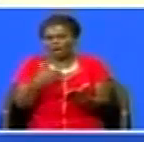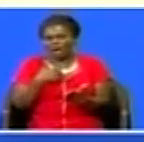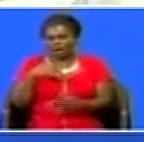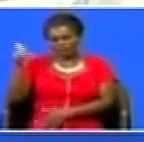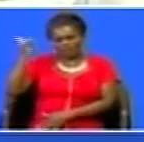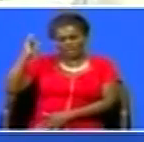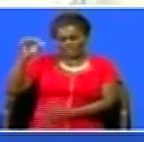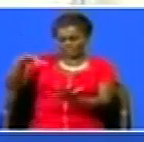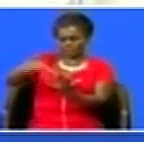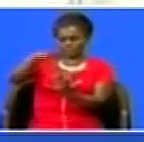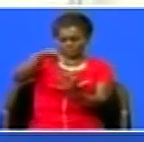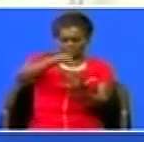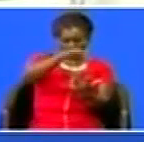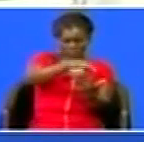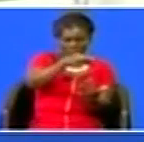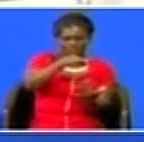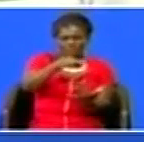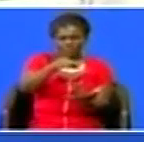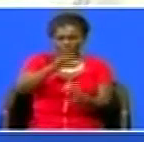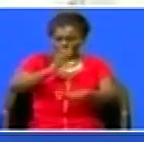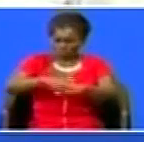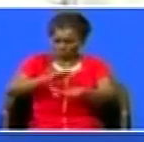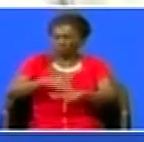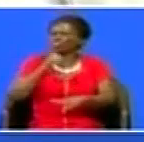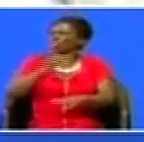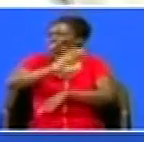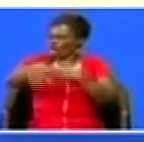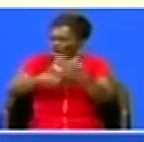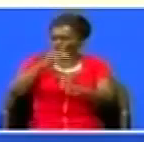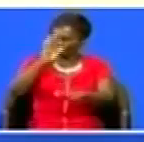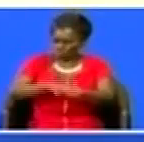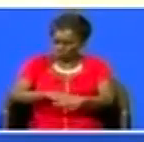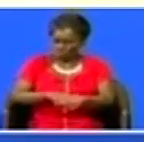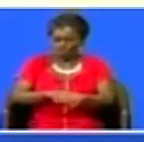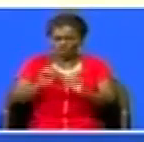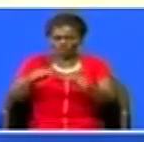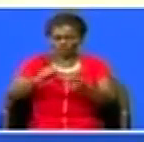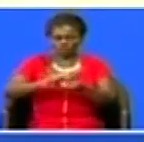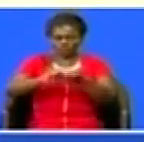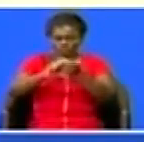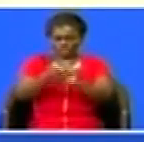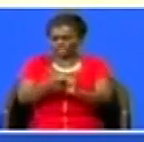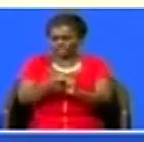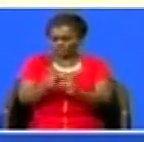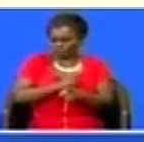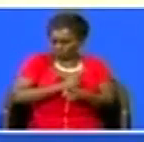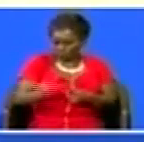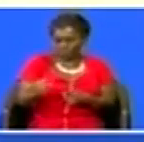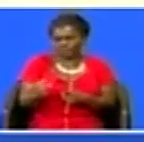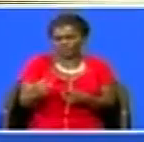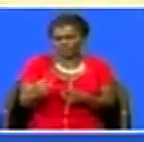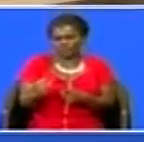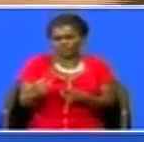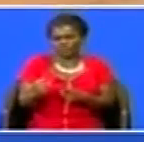eggs, we select them, select the viable ones, because not all the eggs that you collect will turn into, are able to be fertilized and actually